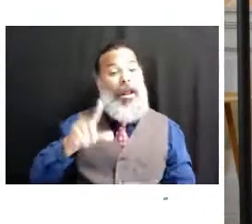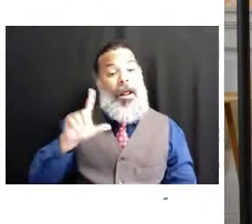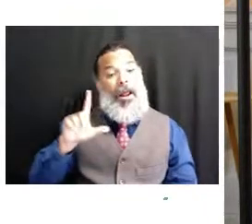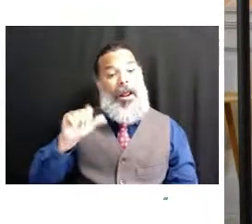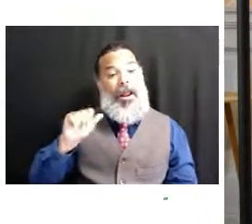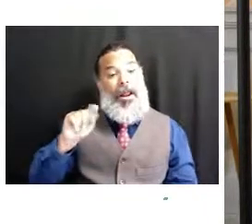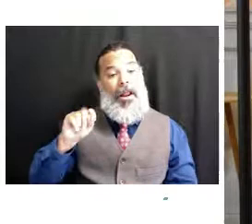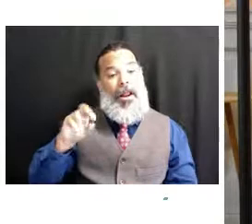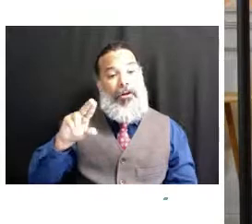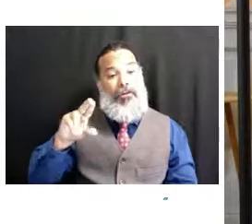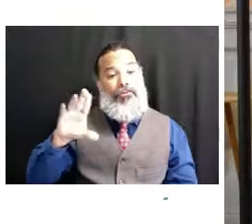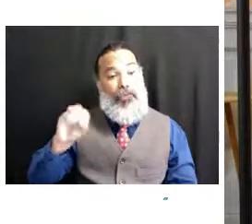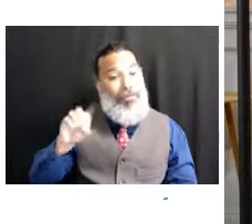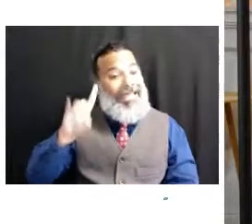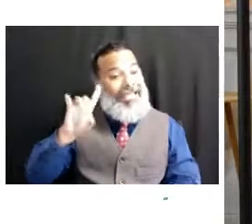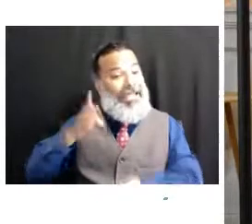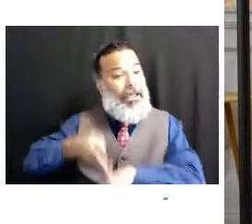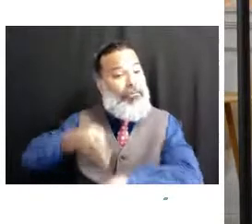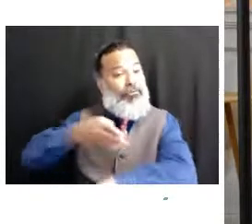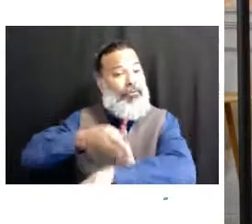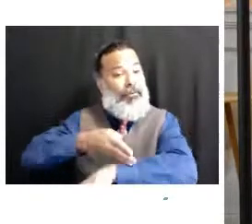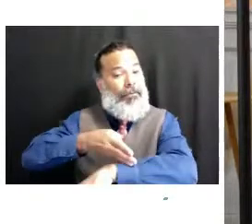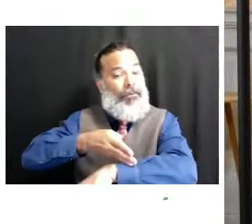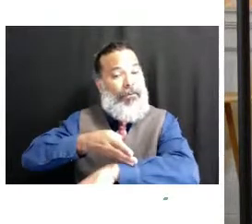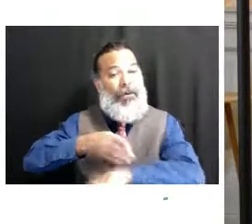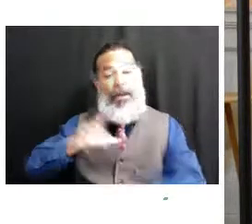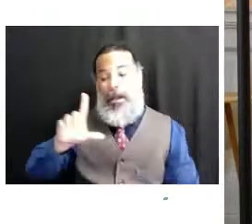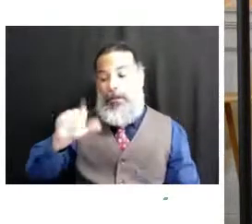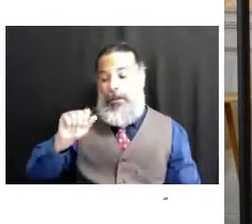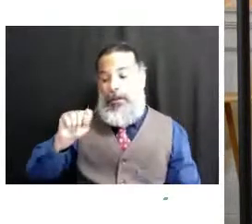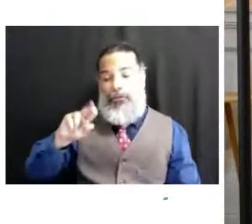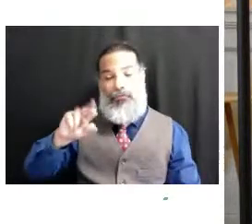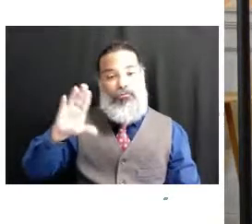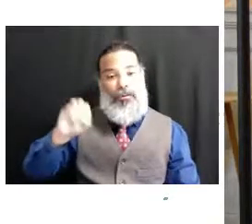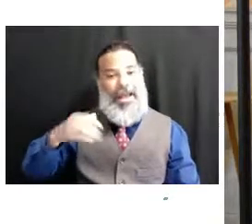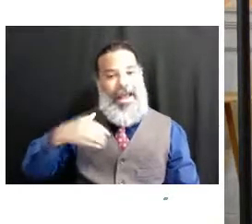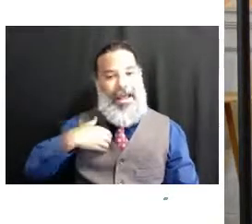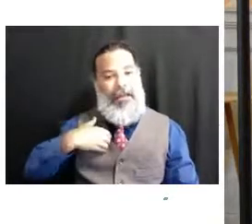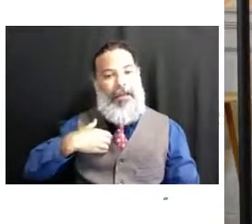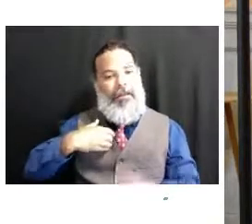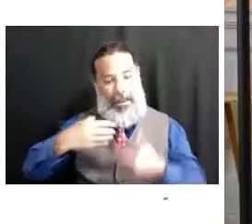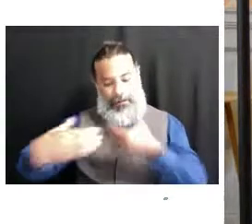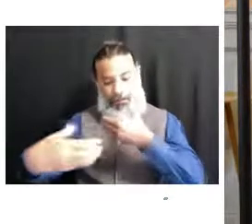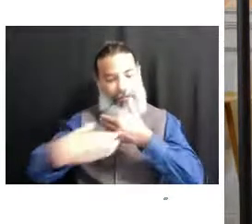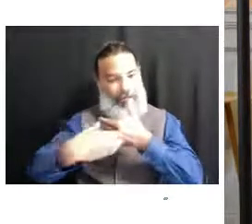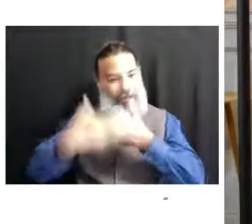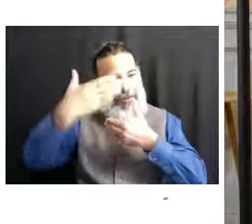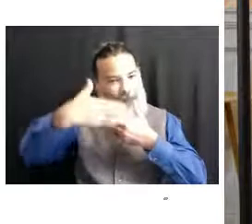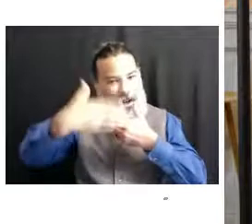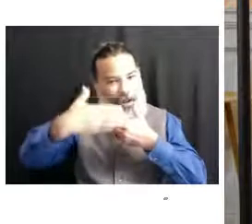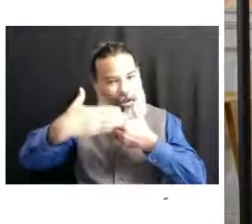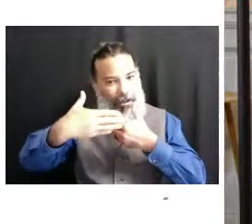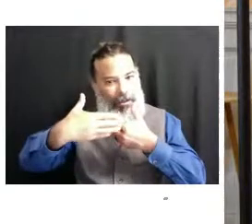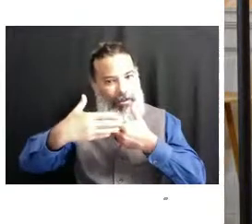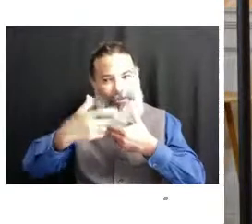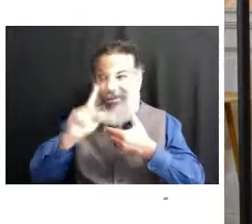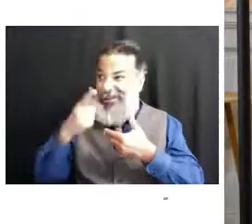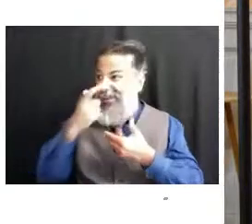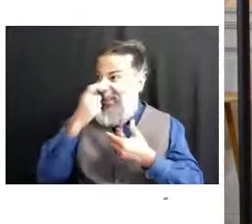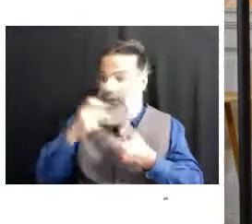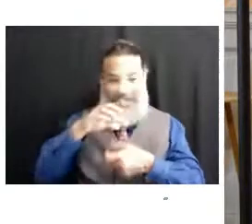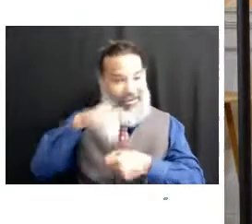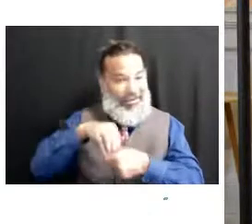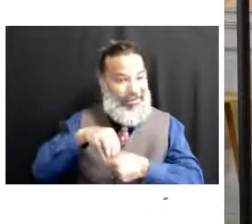did improve it. It's Latrobe's idea to have that portico, which is really the only interesting thing in the White